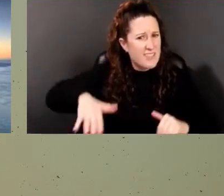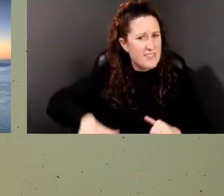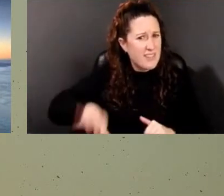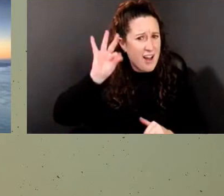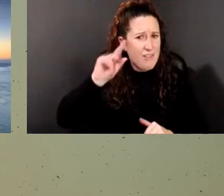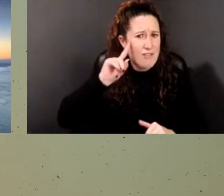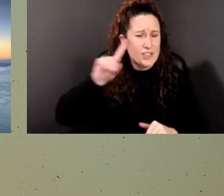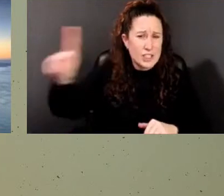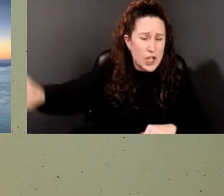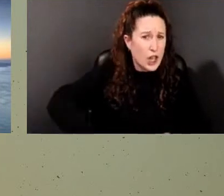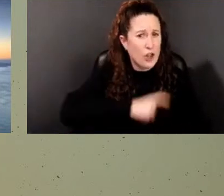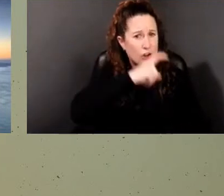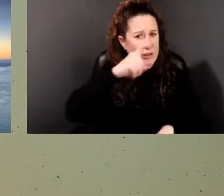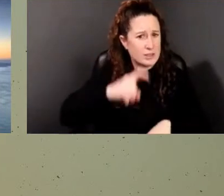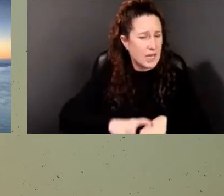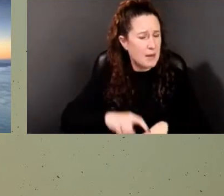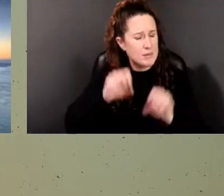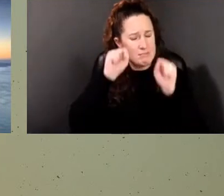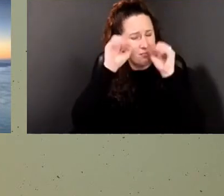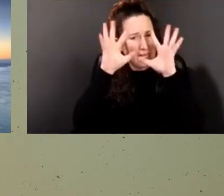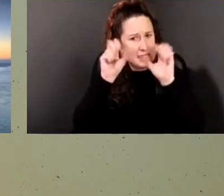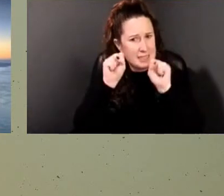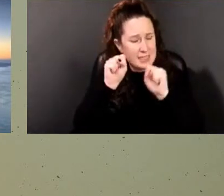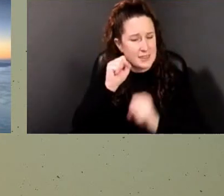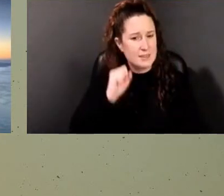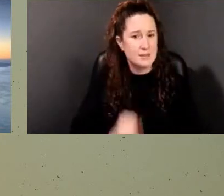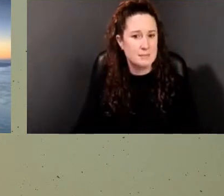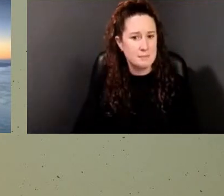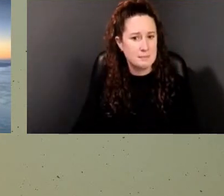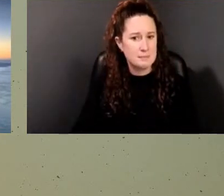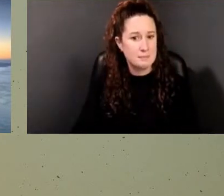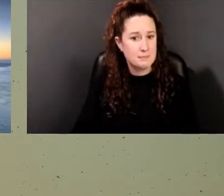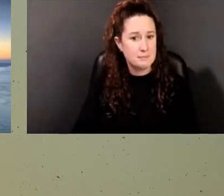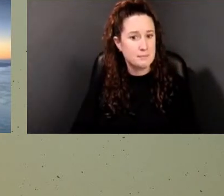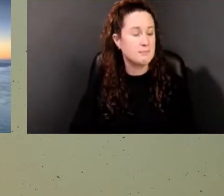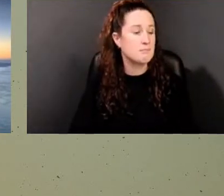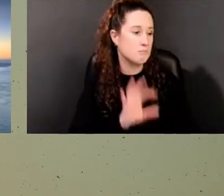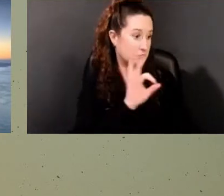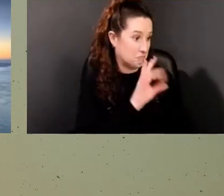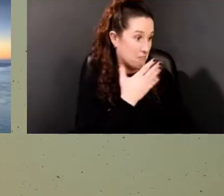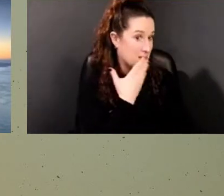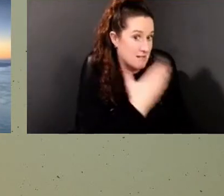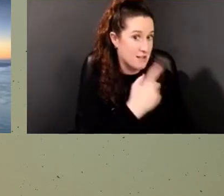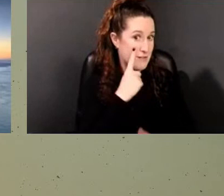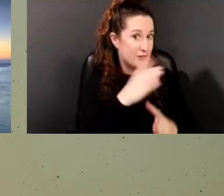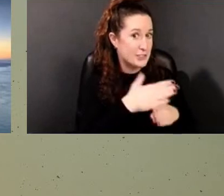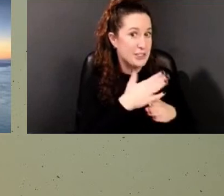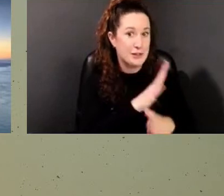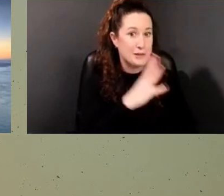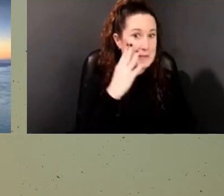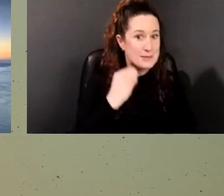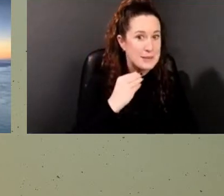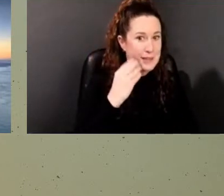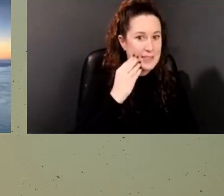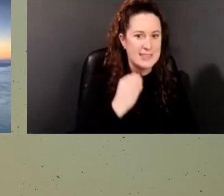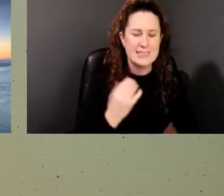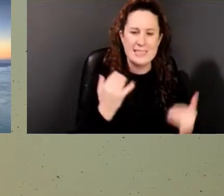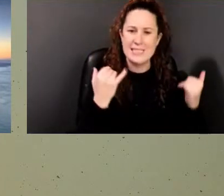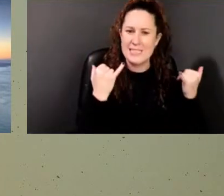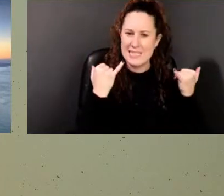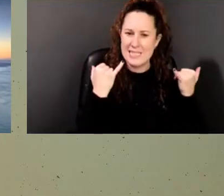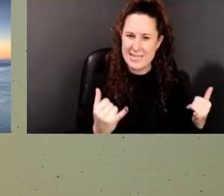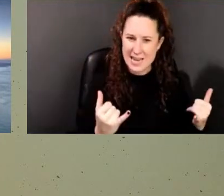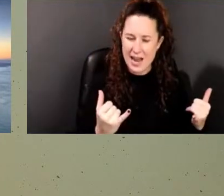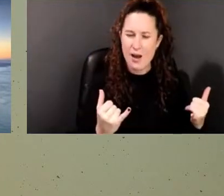made. So thanks for sharing that experience. I just remember this wave